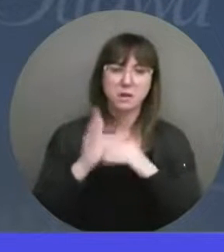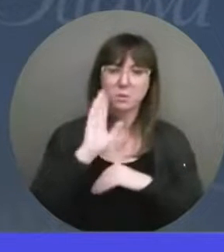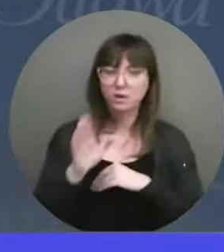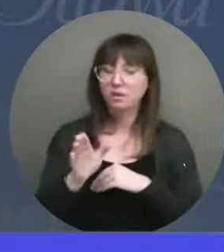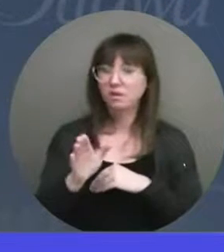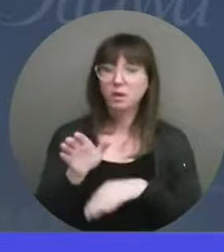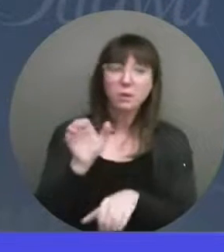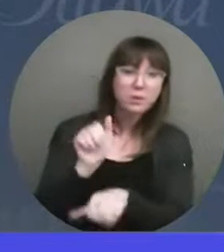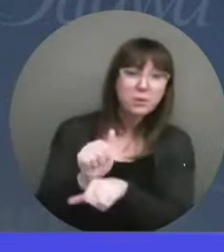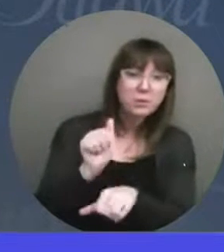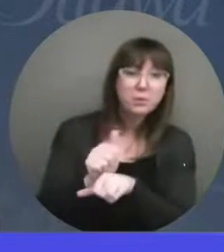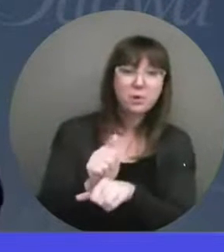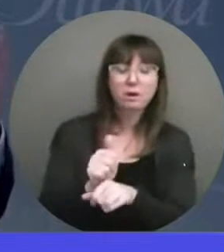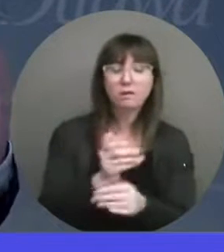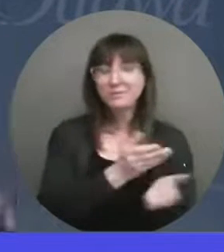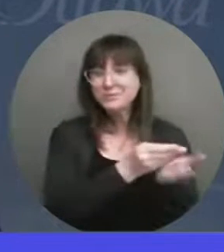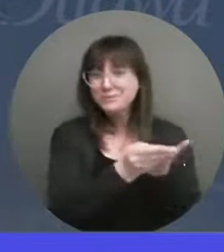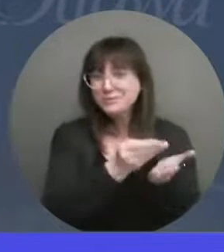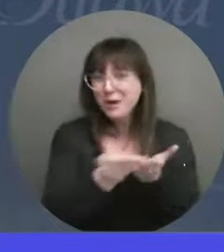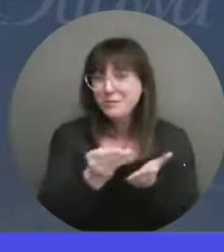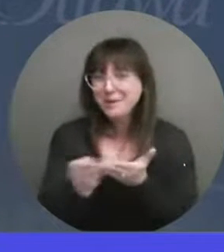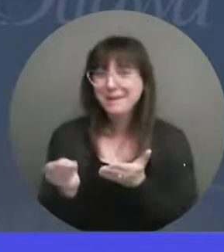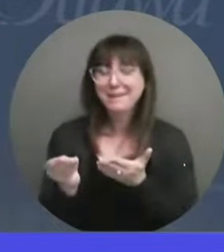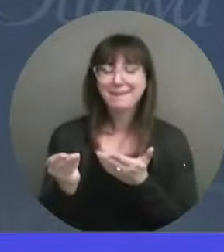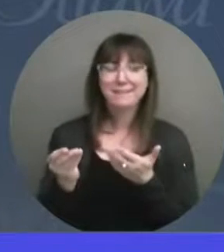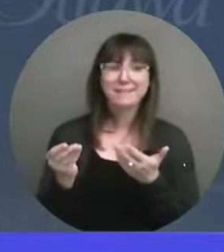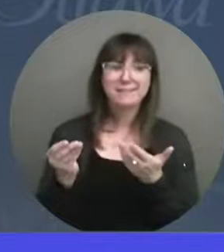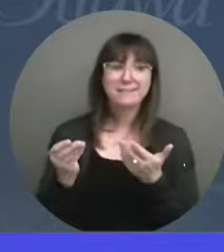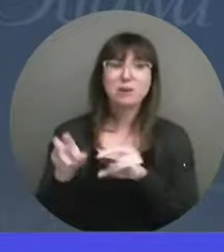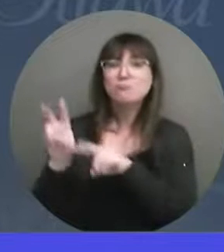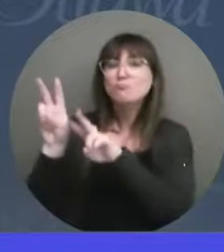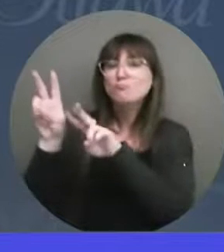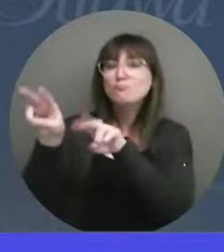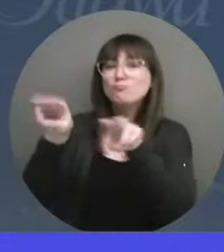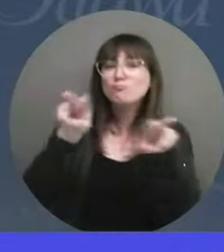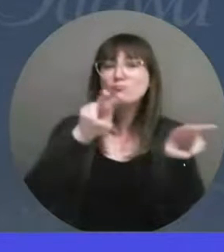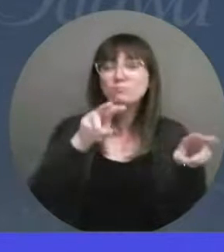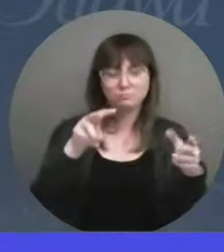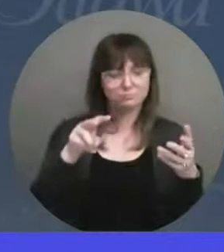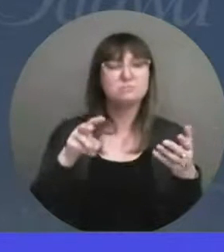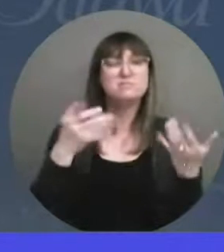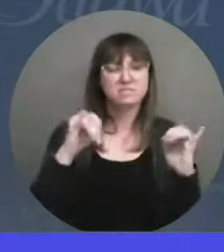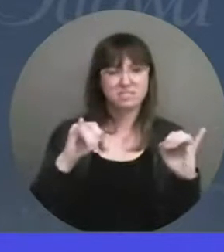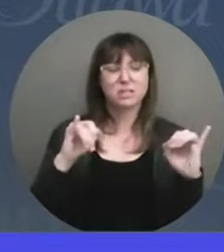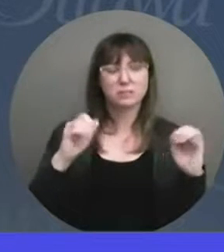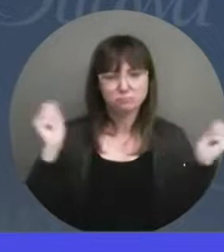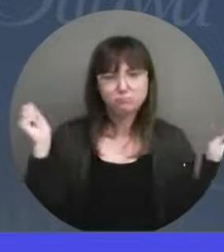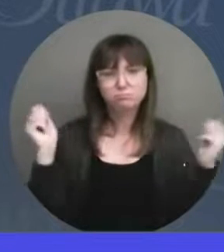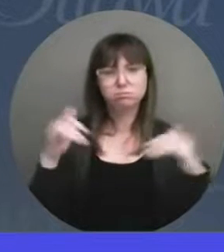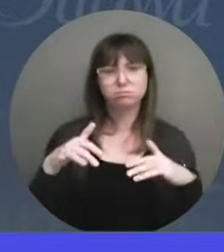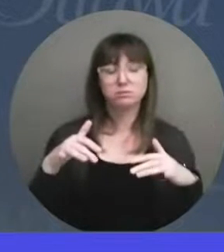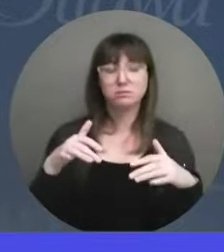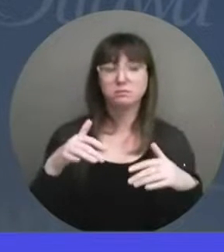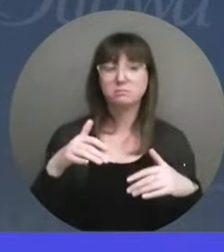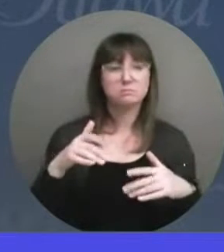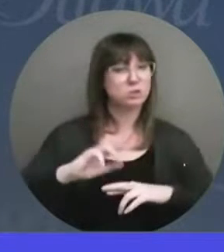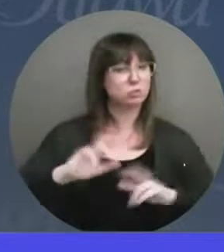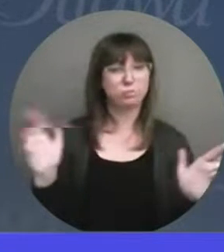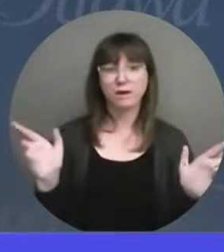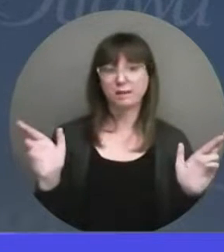work, whether it's to go shopping, whether it's to go sightseeing. And we have to be prepared for those large jumps